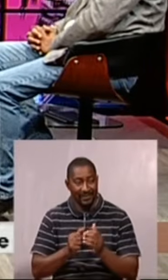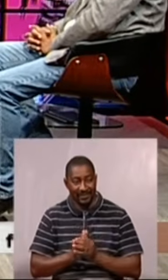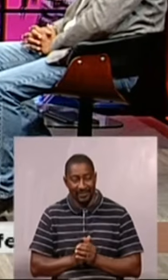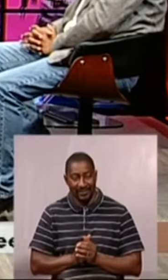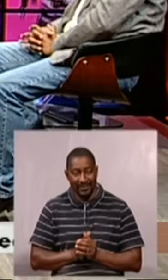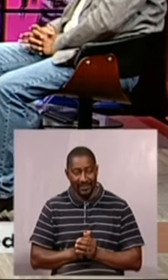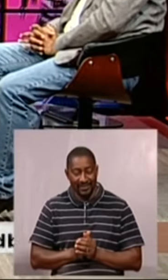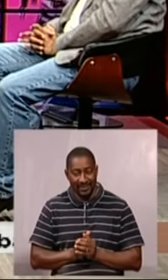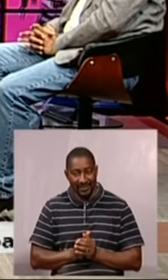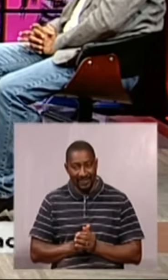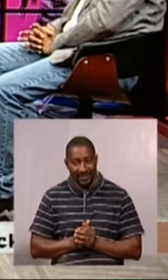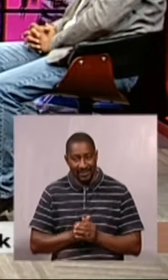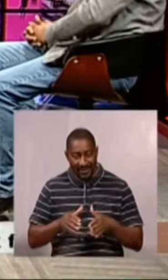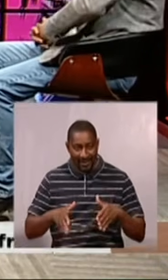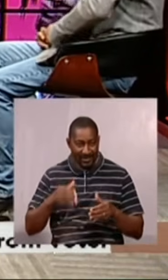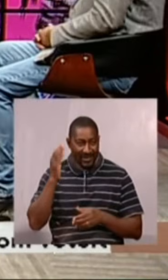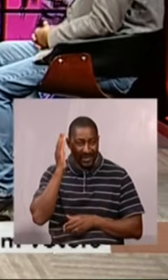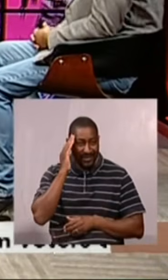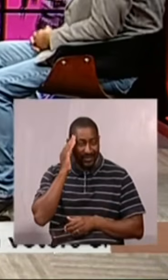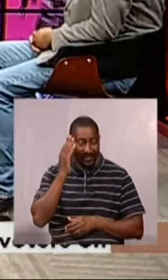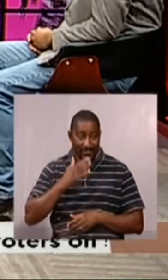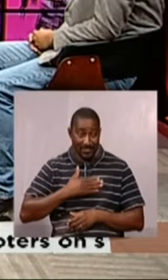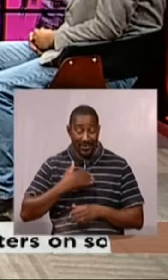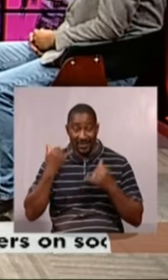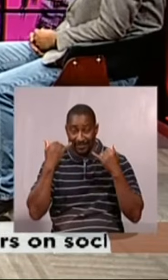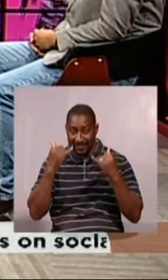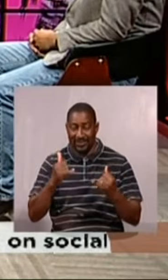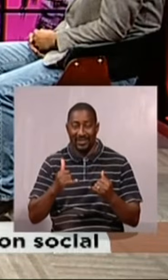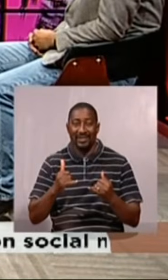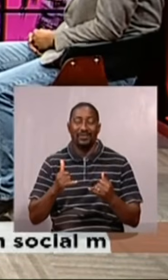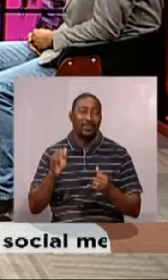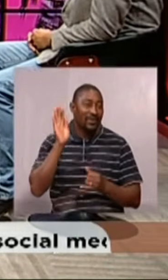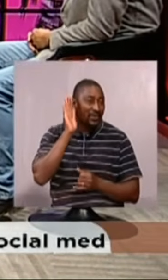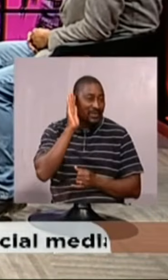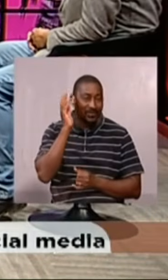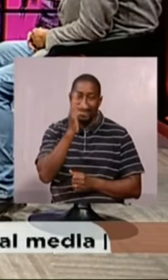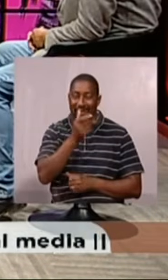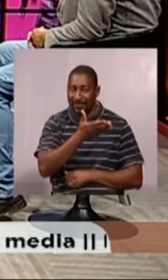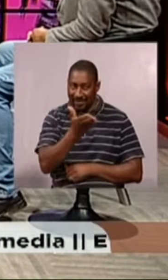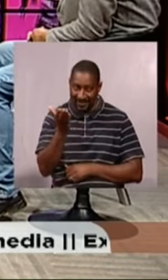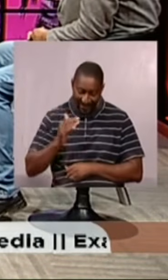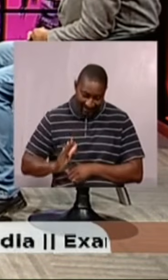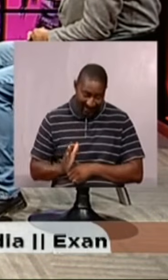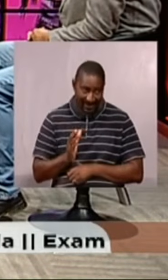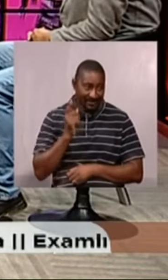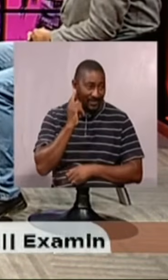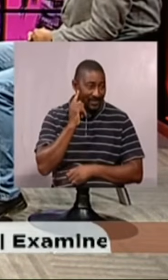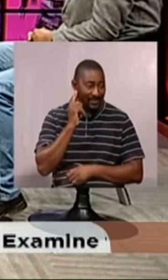I determine that my message is actually having an impact on the people that I want?